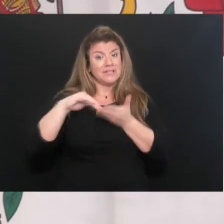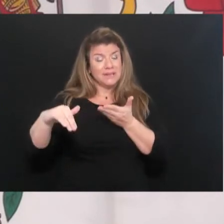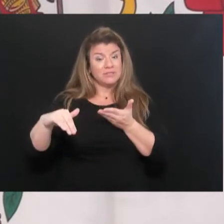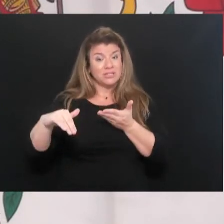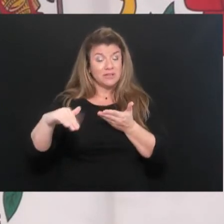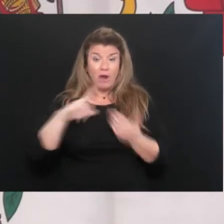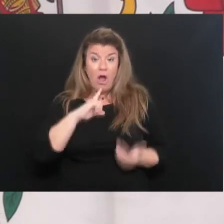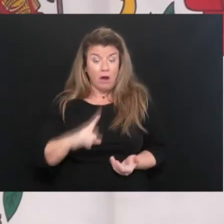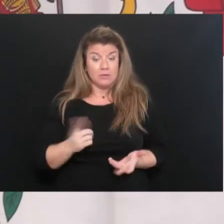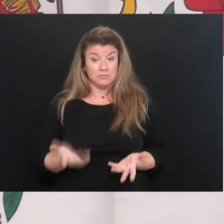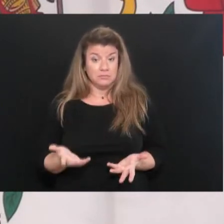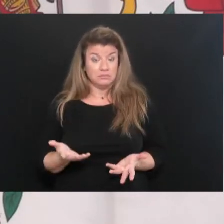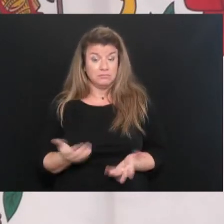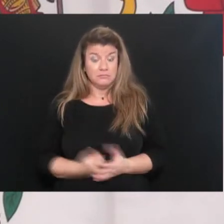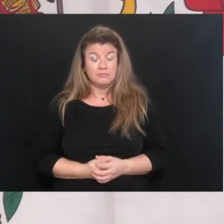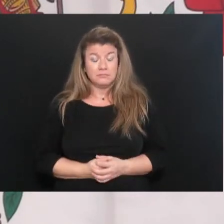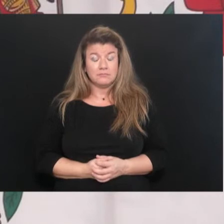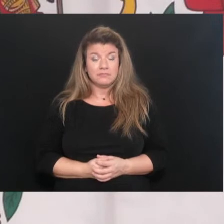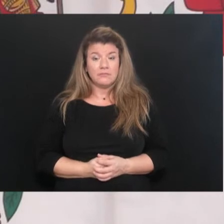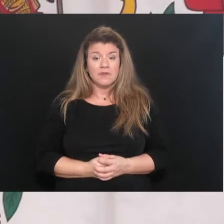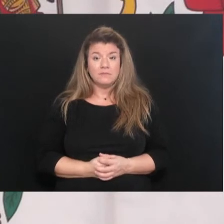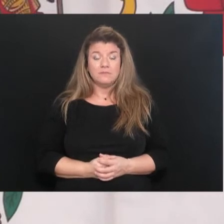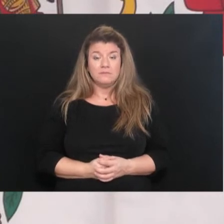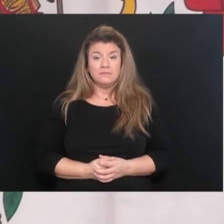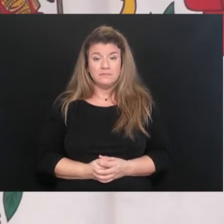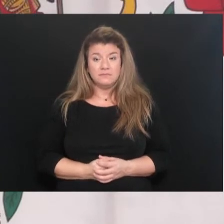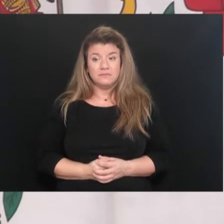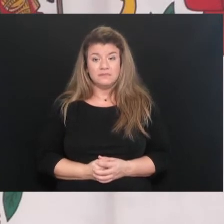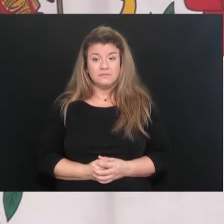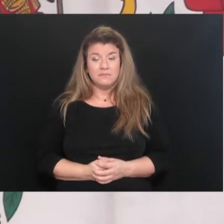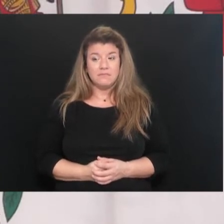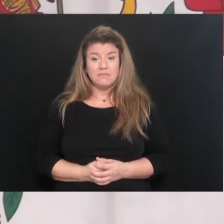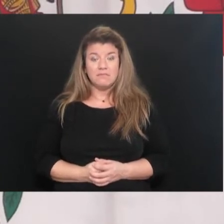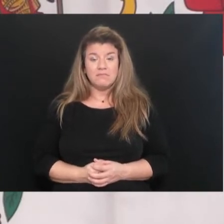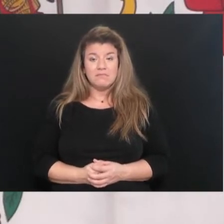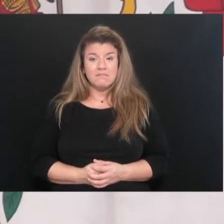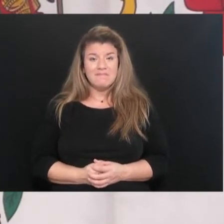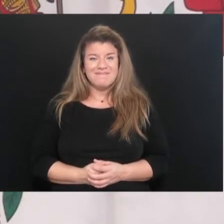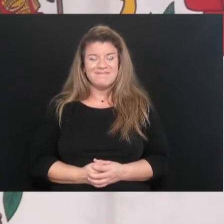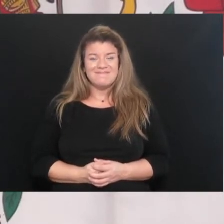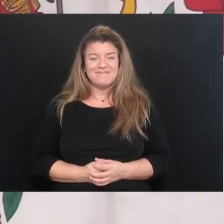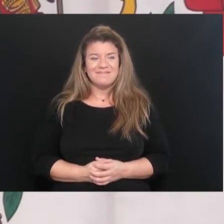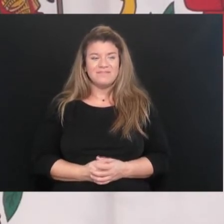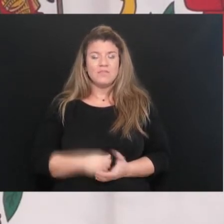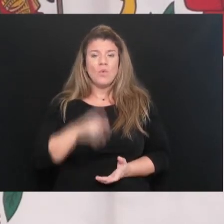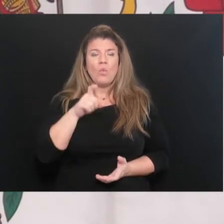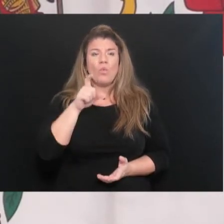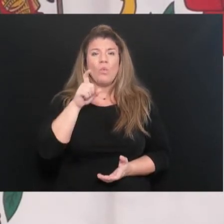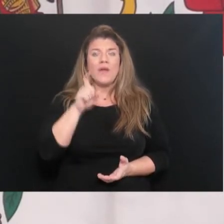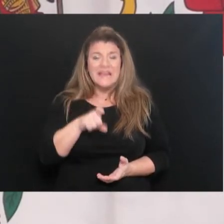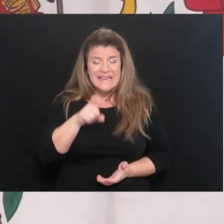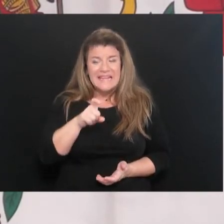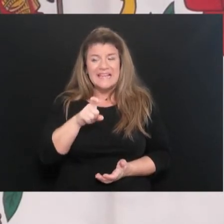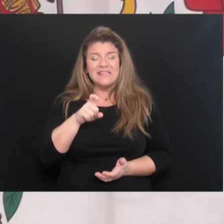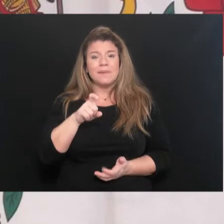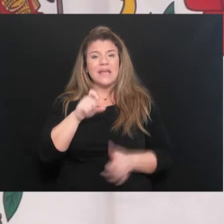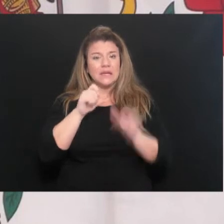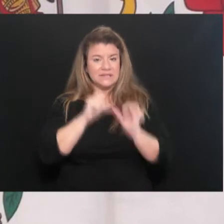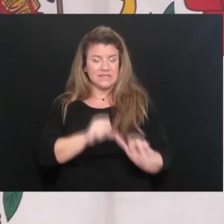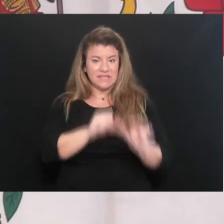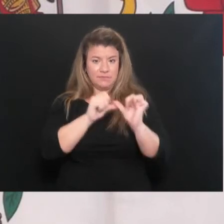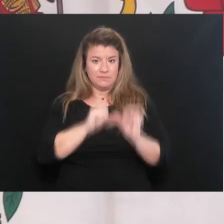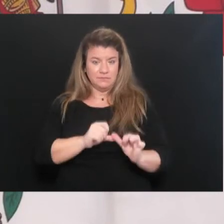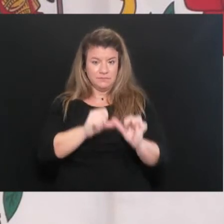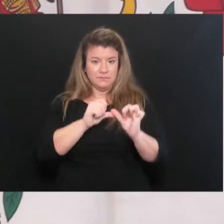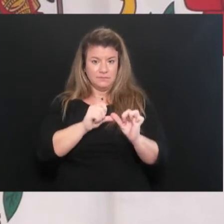and I'm going to read just a couple other things. We need to be very consistent in